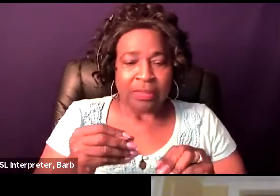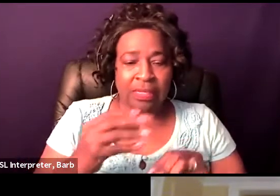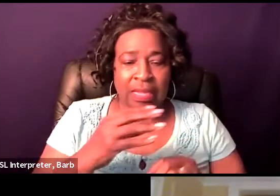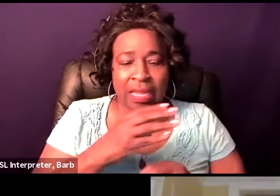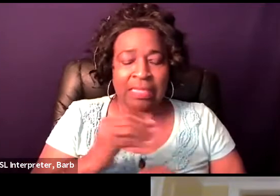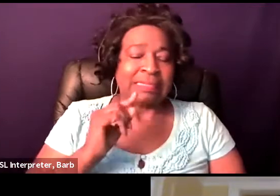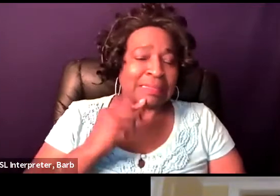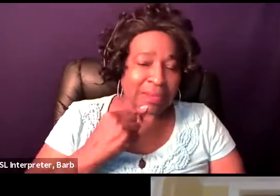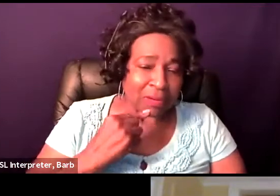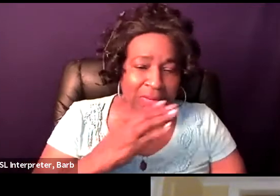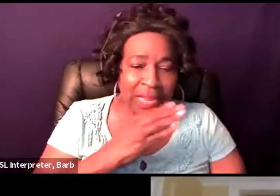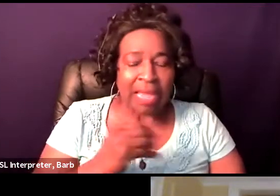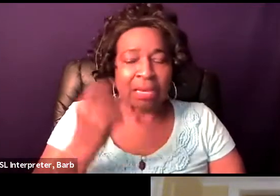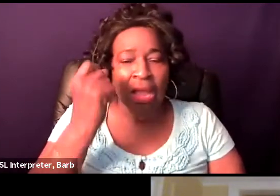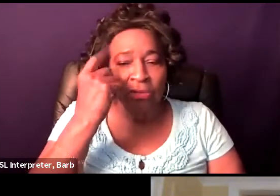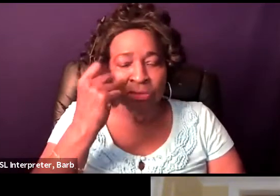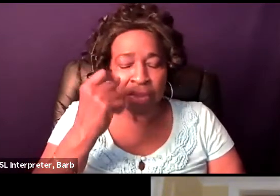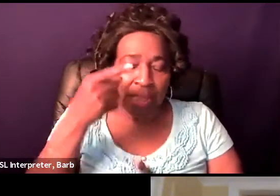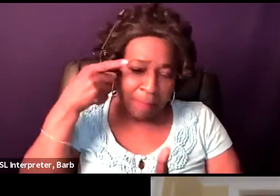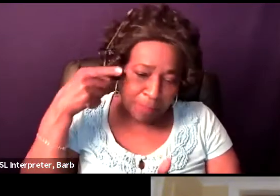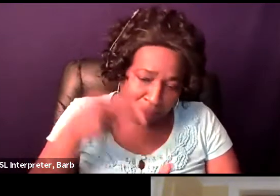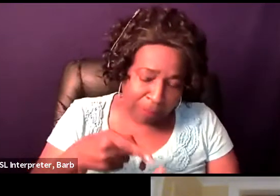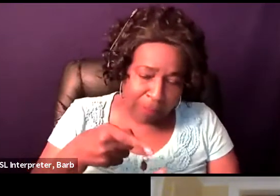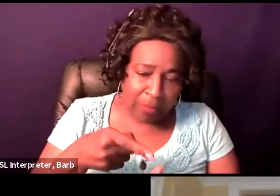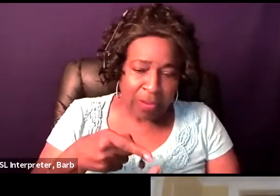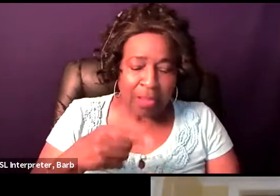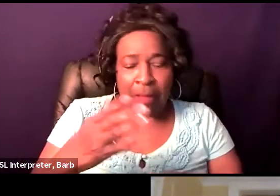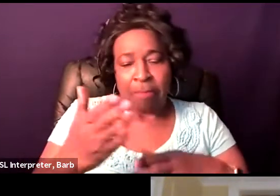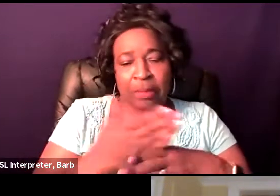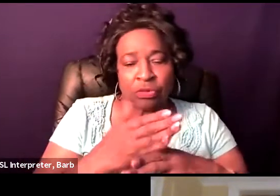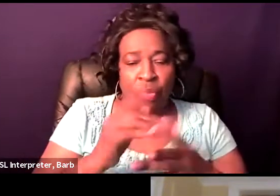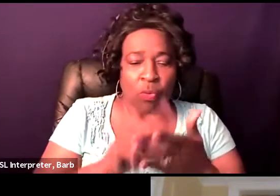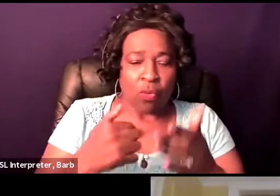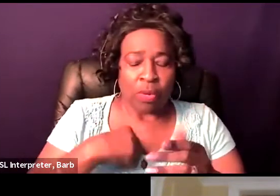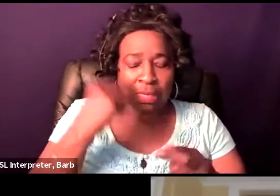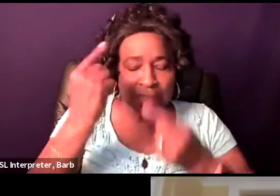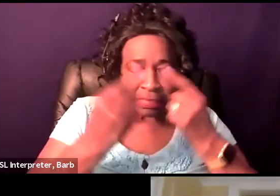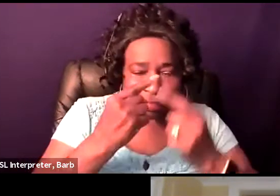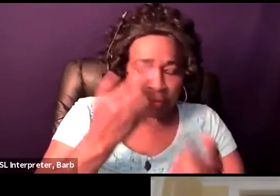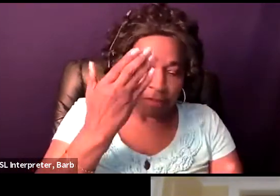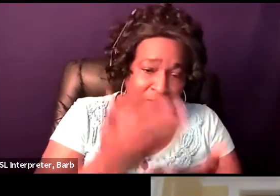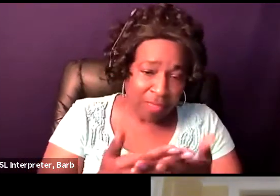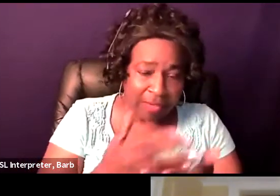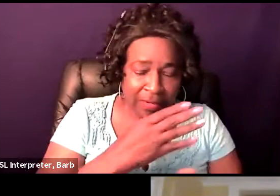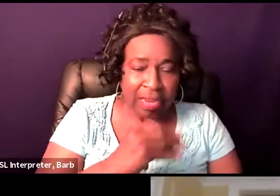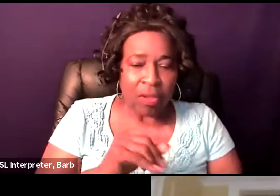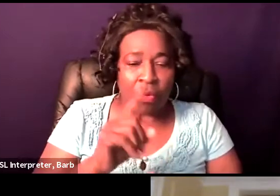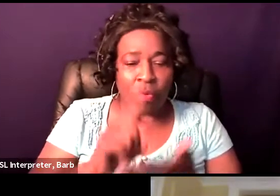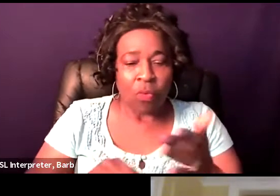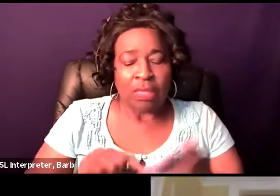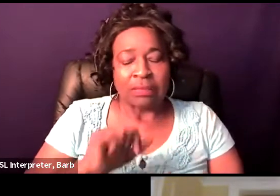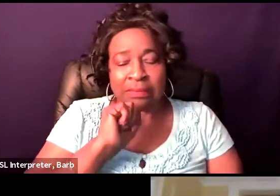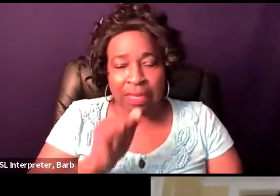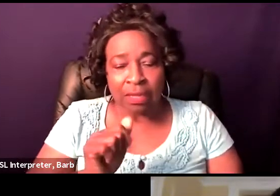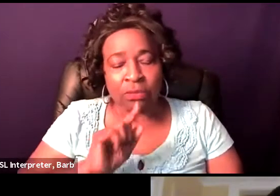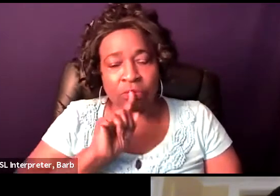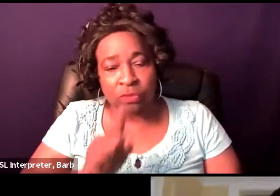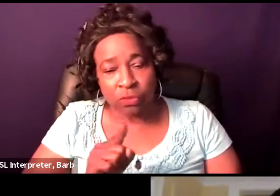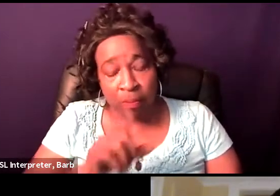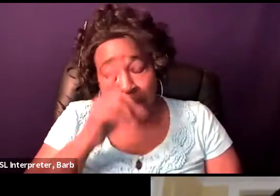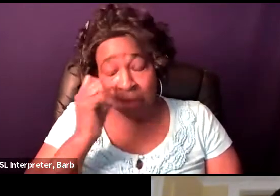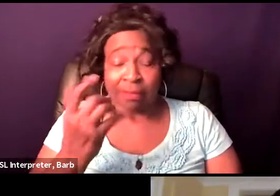and understand the porous boundary between what we consider facts and what is deemed fiction. Because in